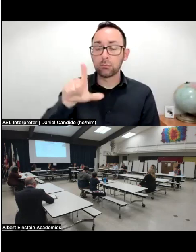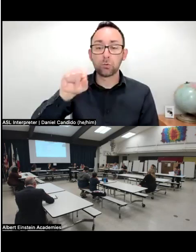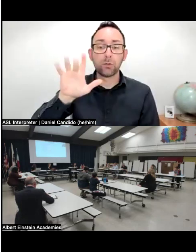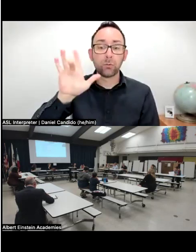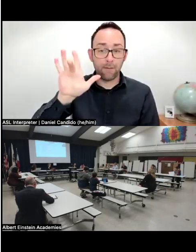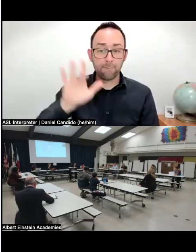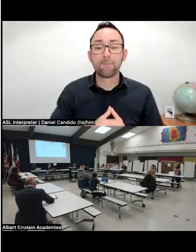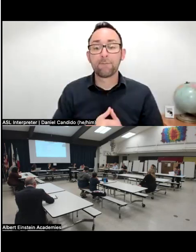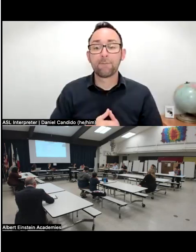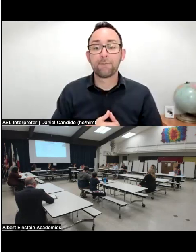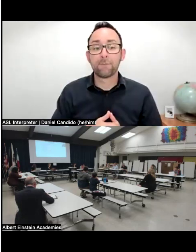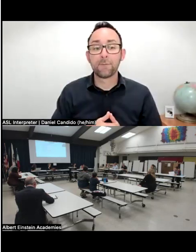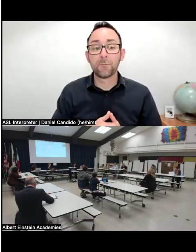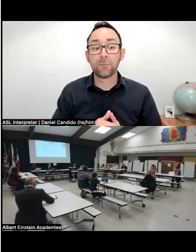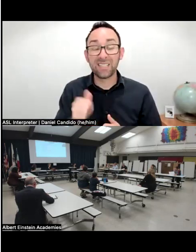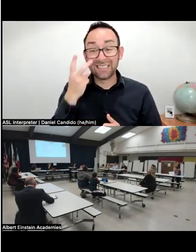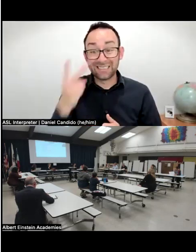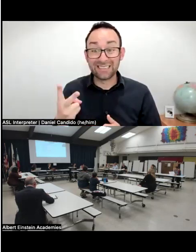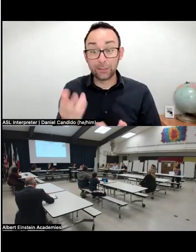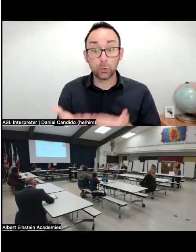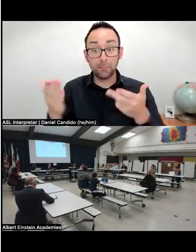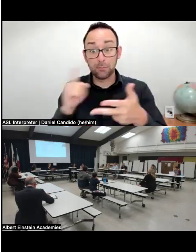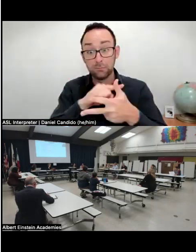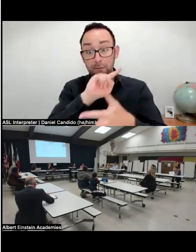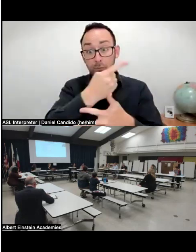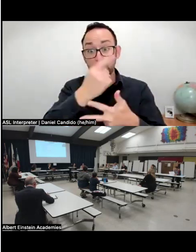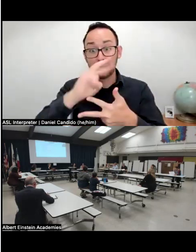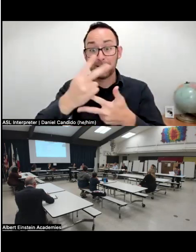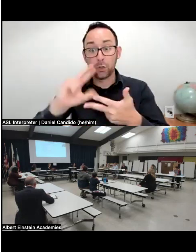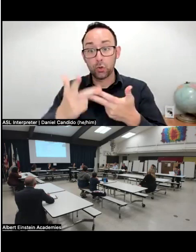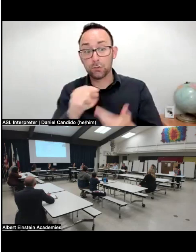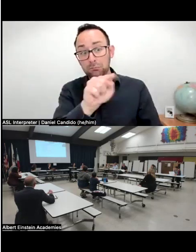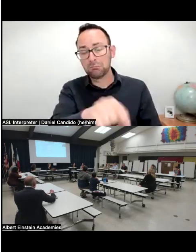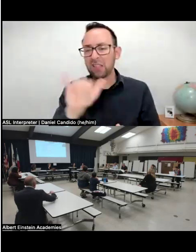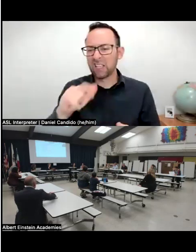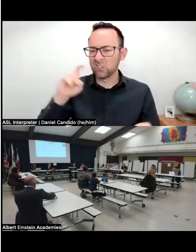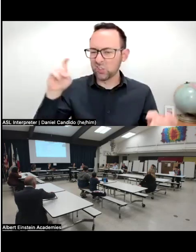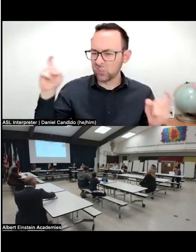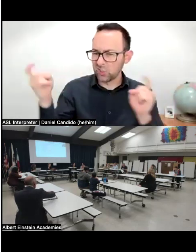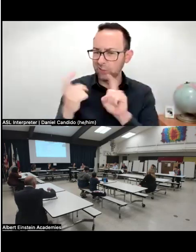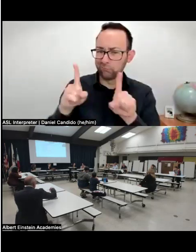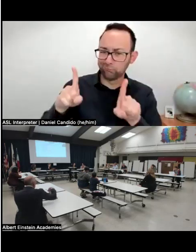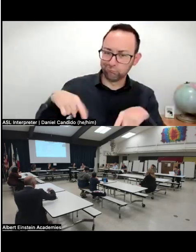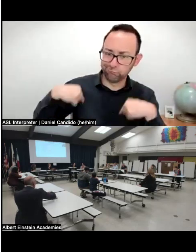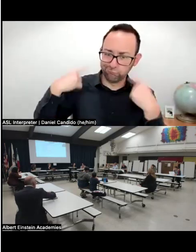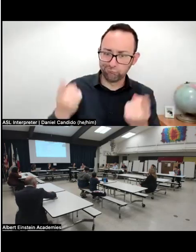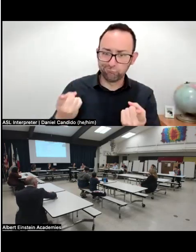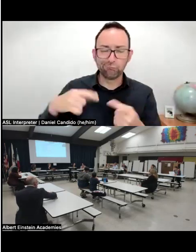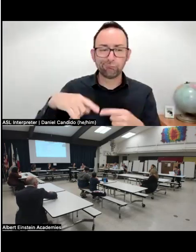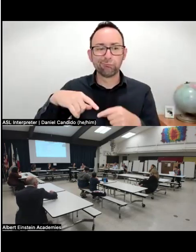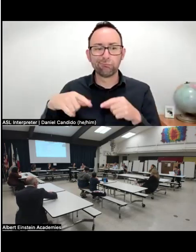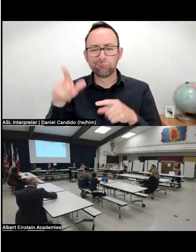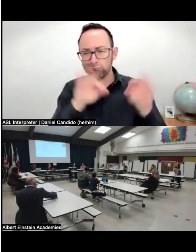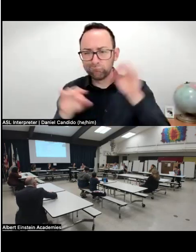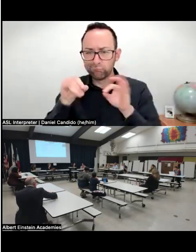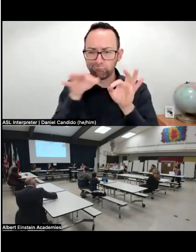You can see those items there. There's been an evolution of title and wordsmithing for